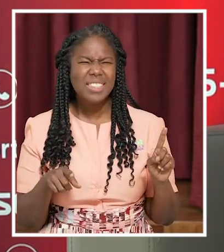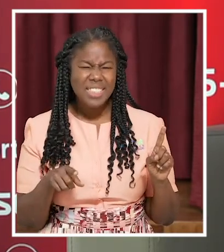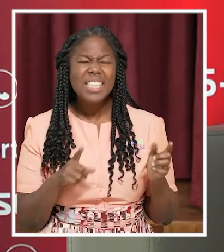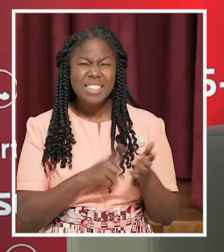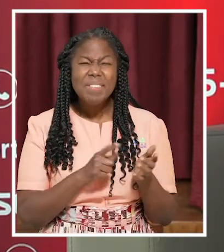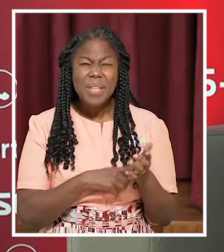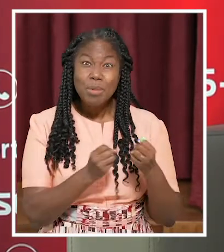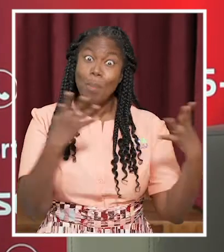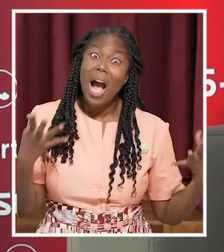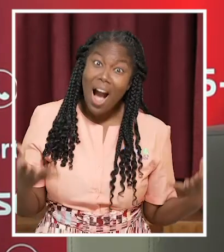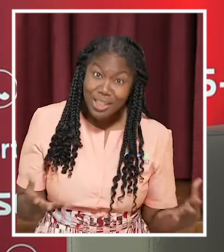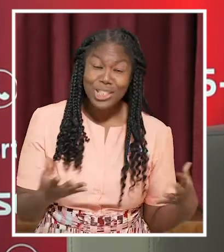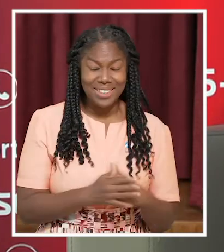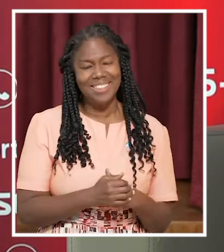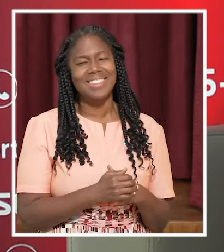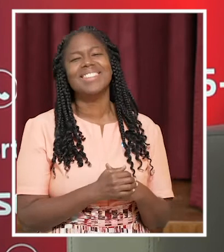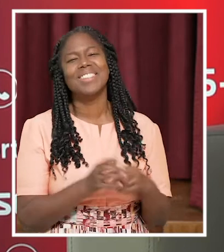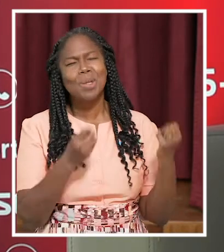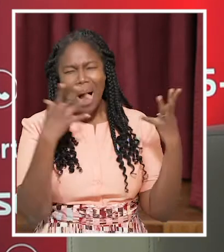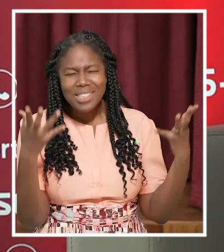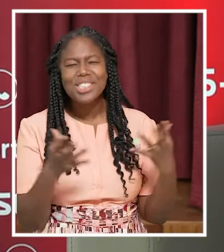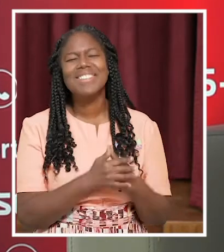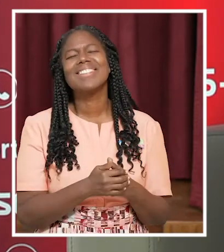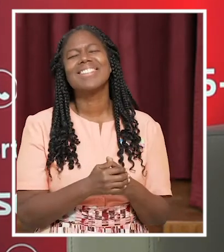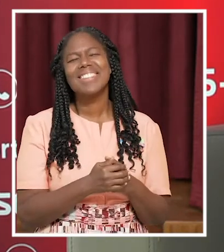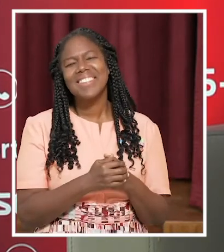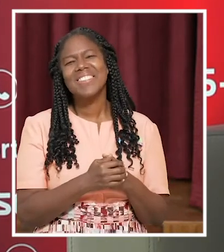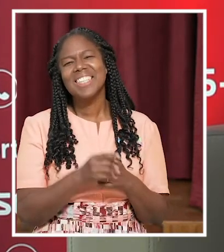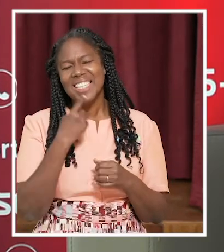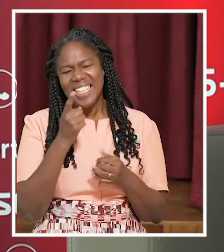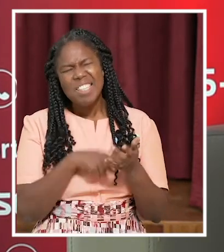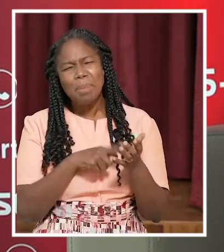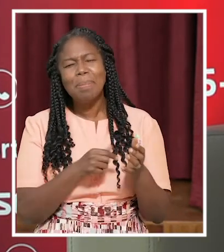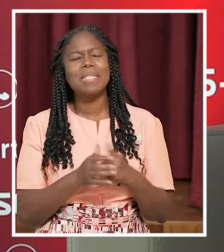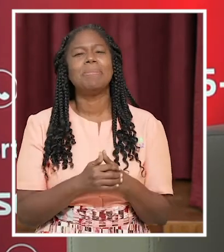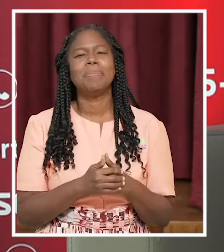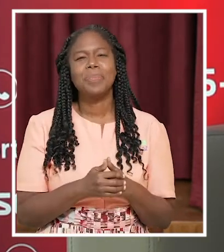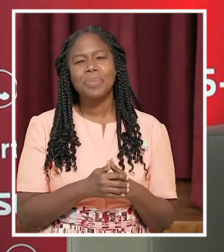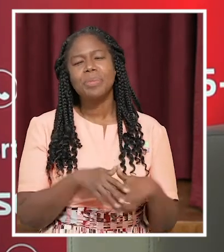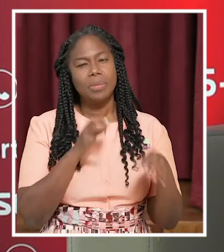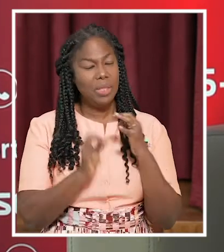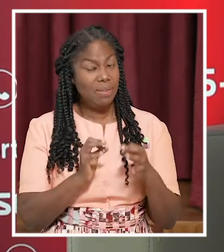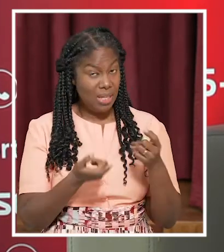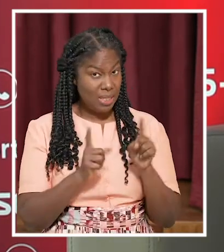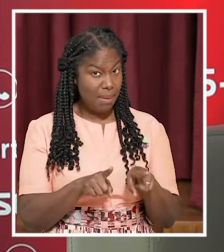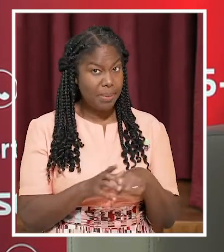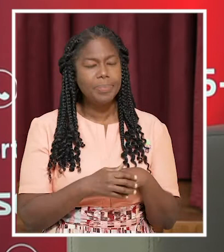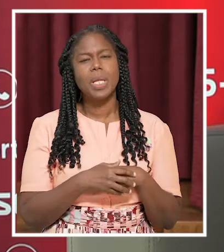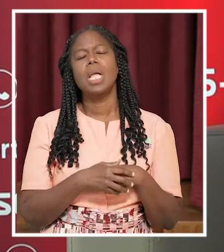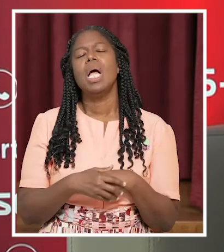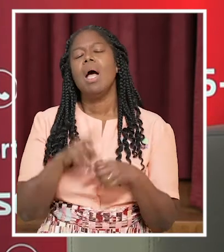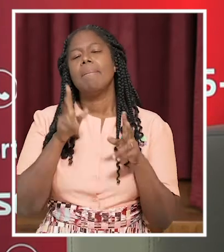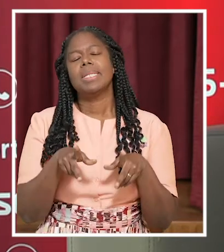partner violence. So if that is a case that's going on in this home, and this person is now home more, not able to go